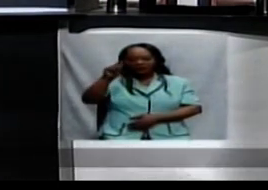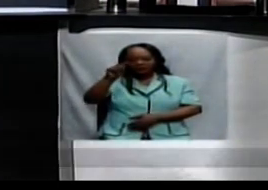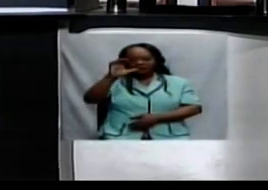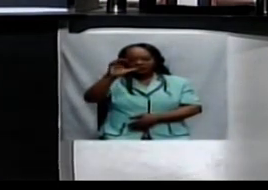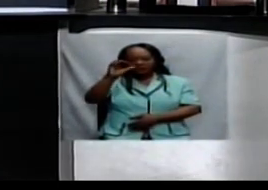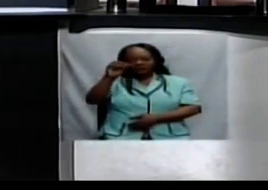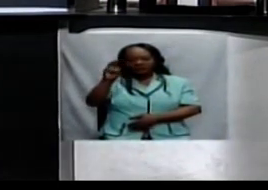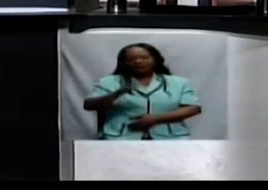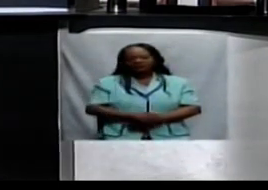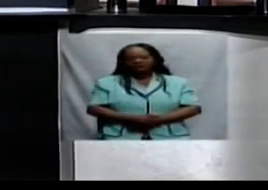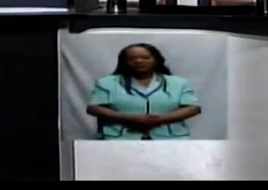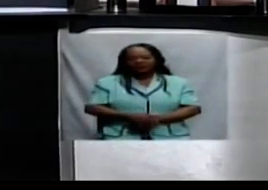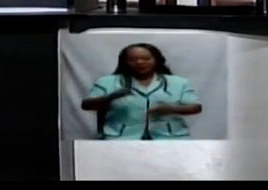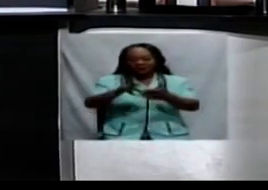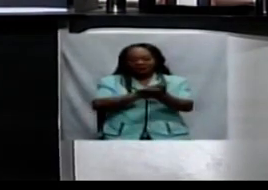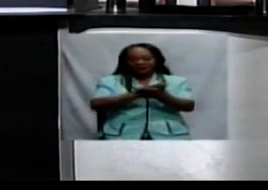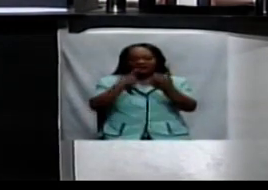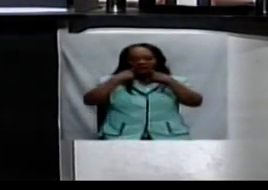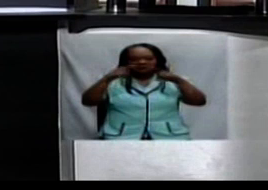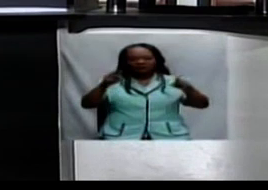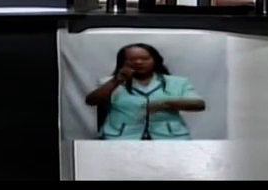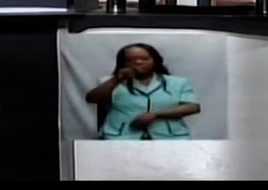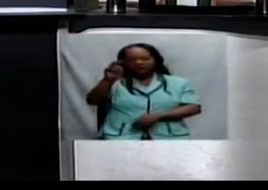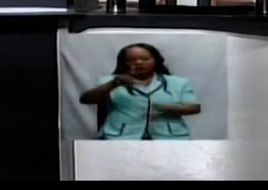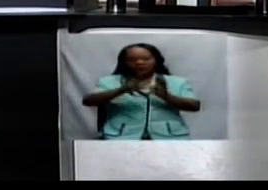www.znbc.co.zm. Our next news broadcast will be at